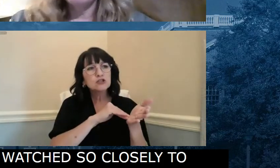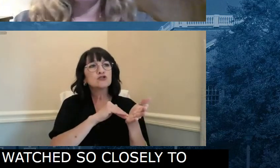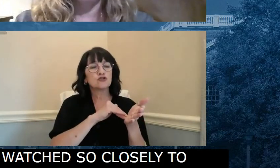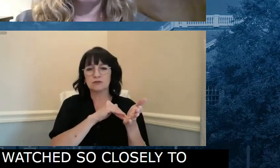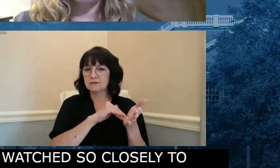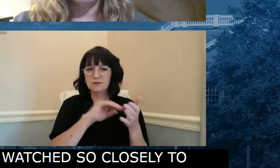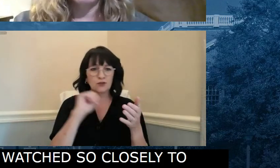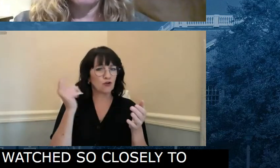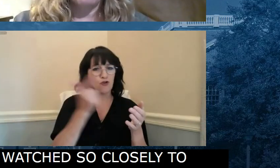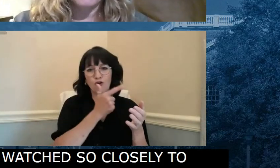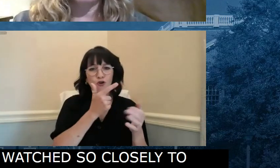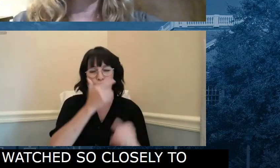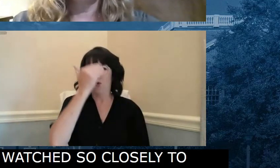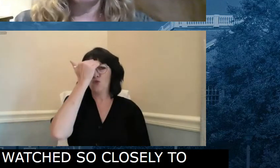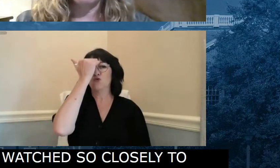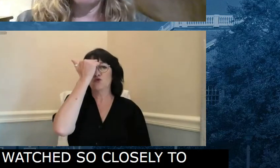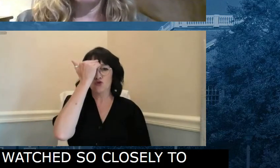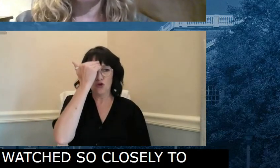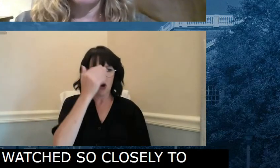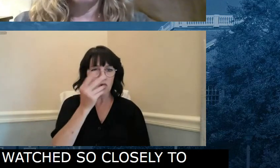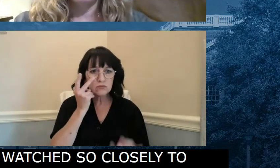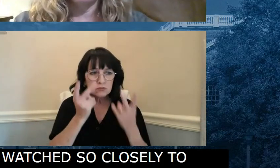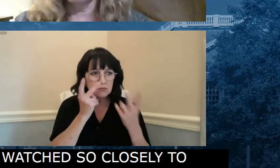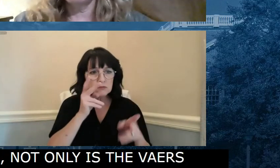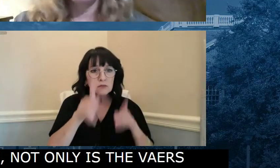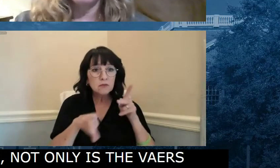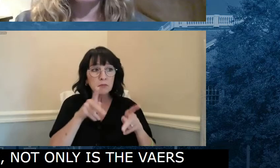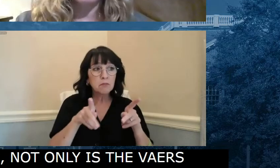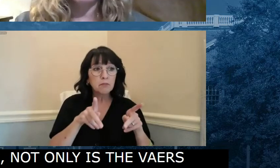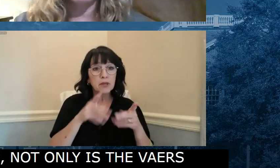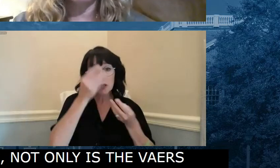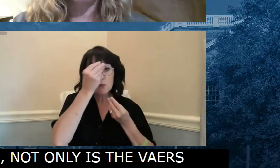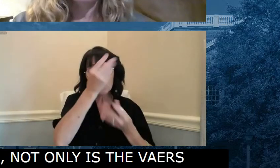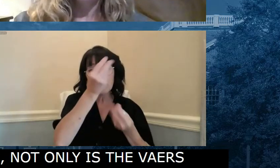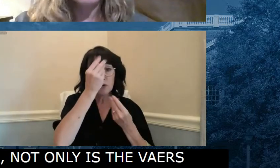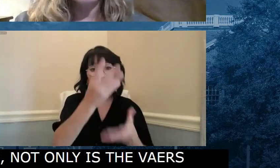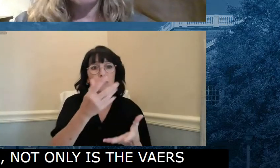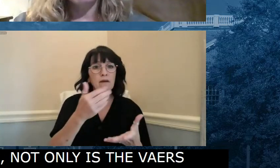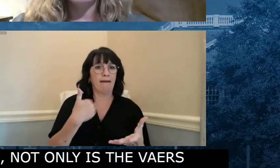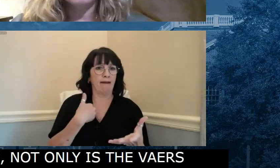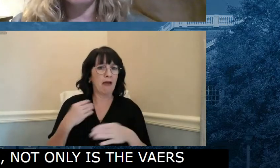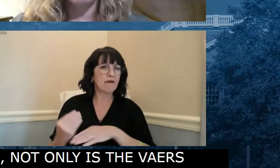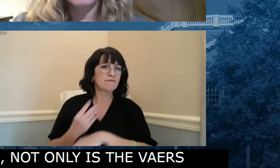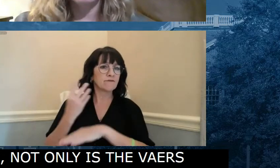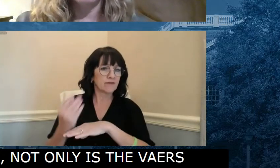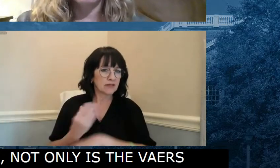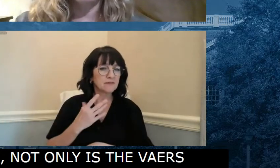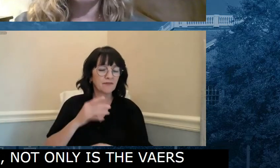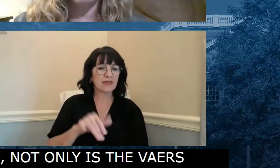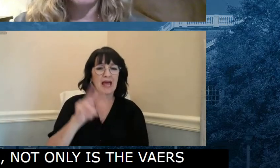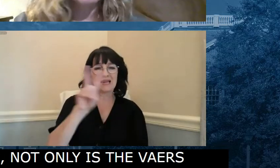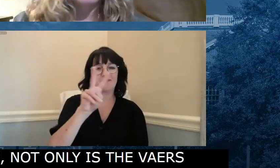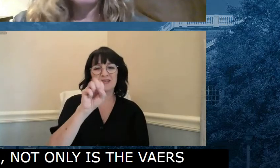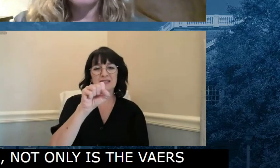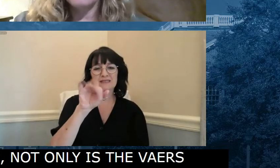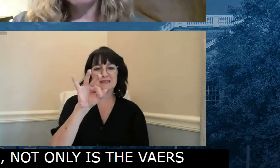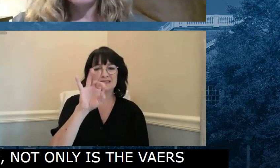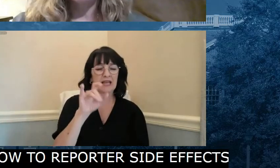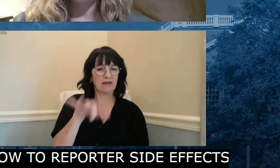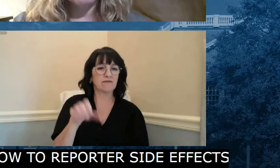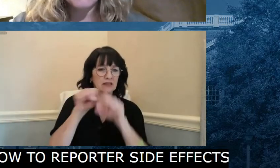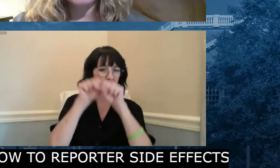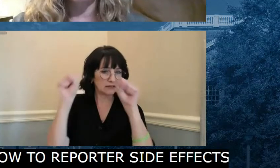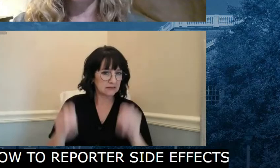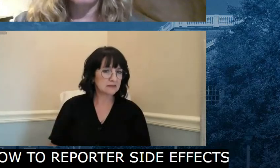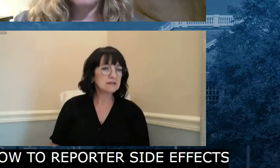know to report side effects, report them into the system. We also have vSafe, which is a system where, again, anybody